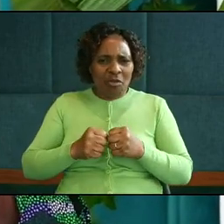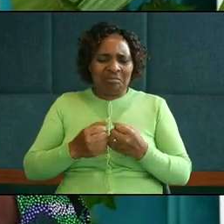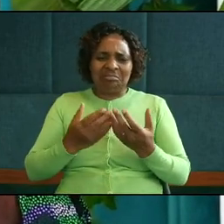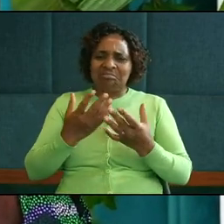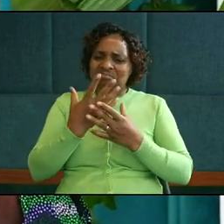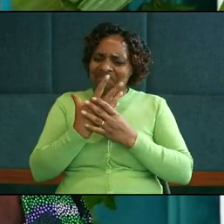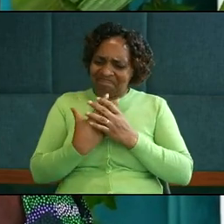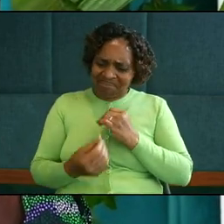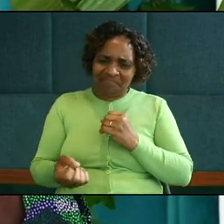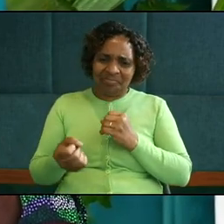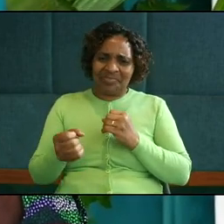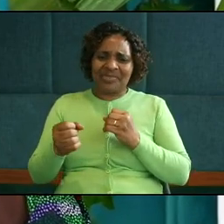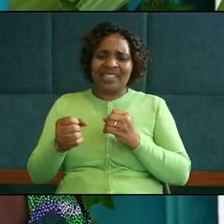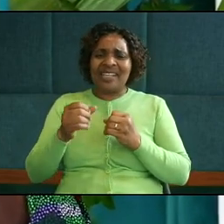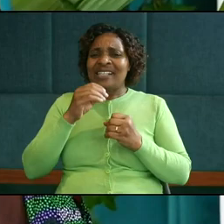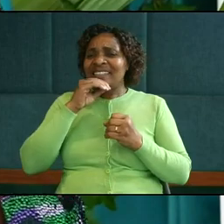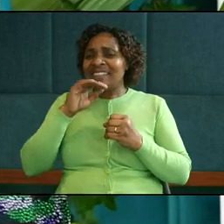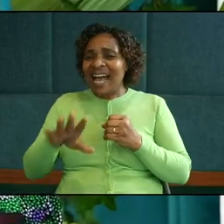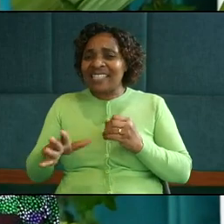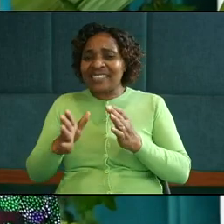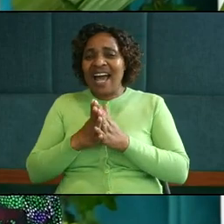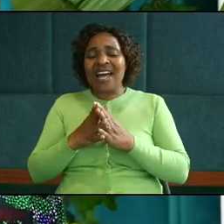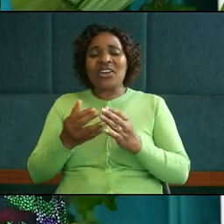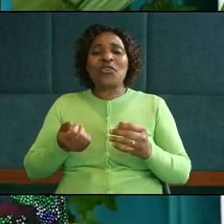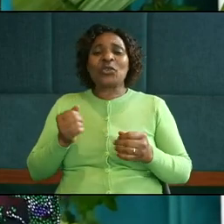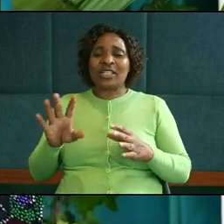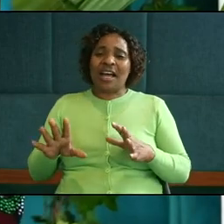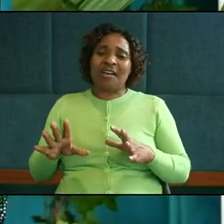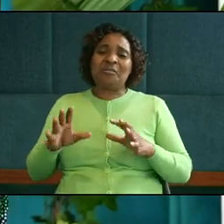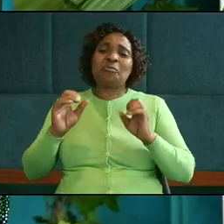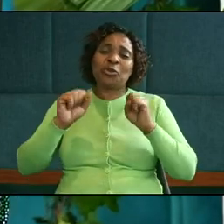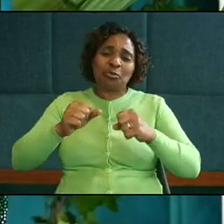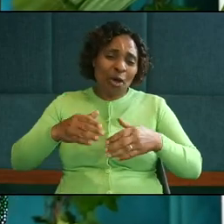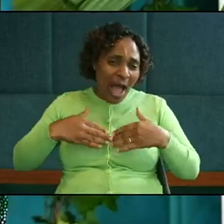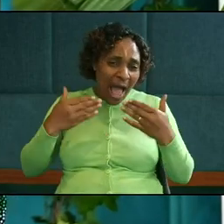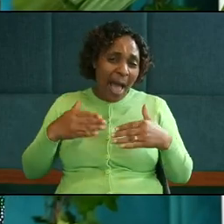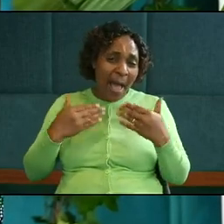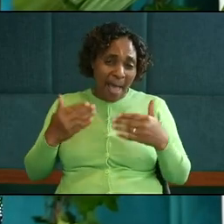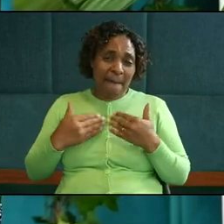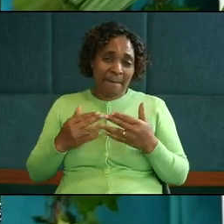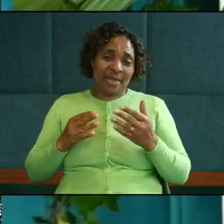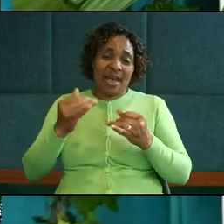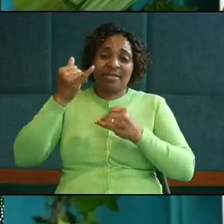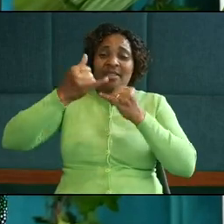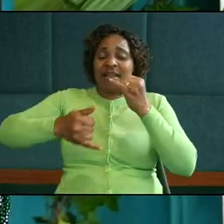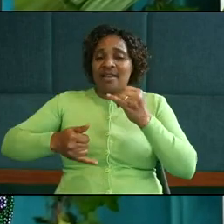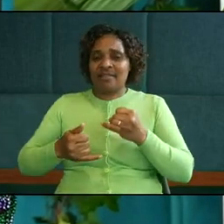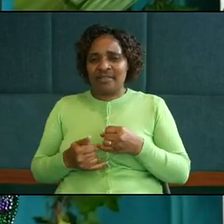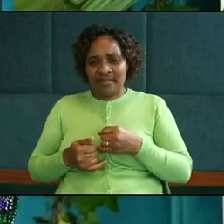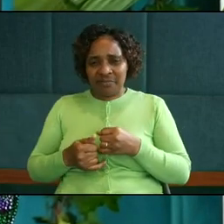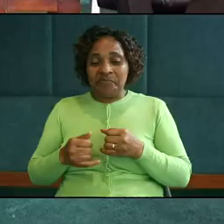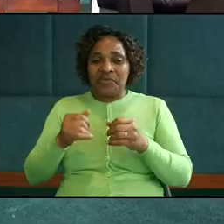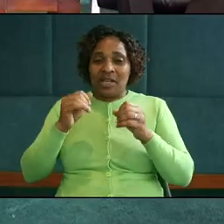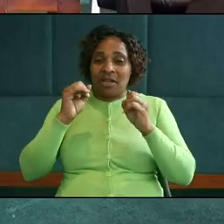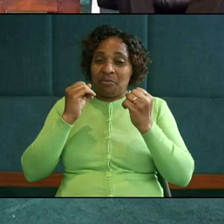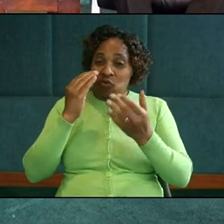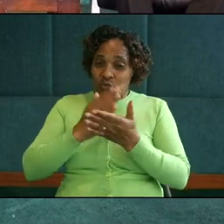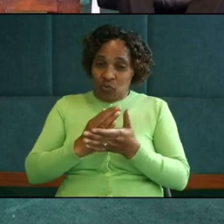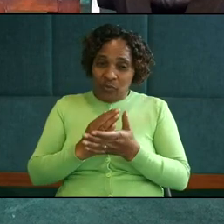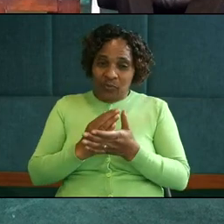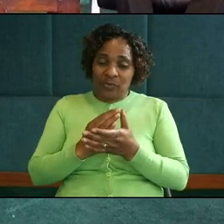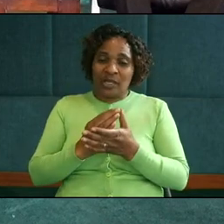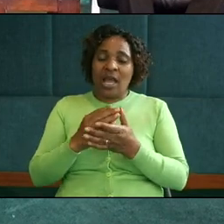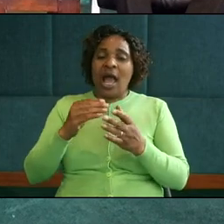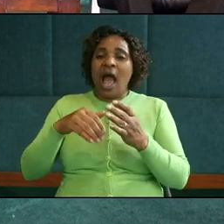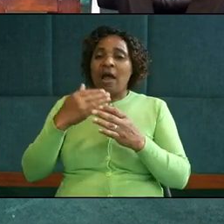other sons. After. And daughters. Uh-huh. That's it. Yeah, no, it's true. So